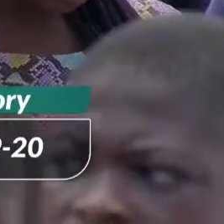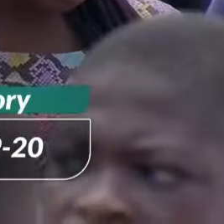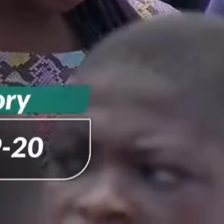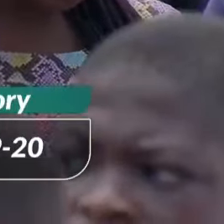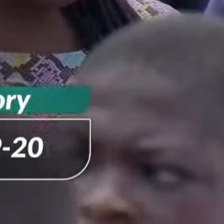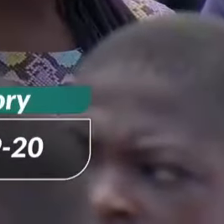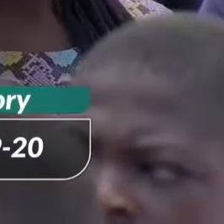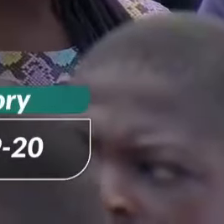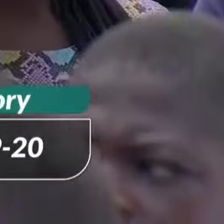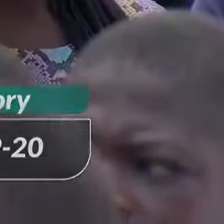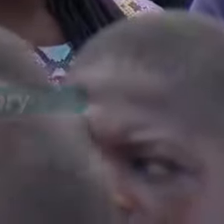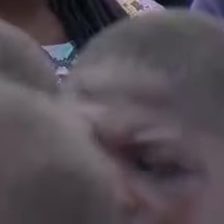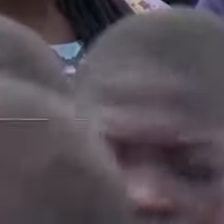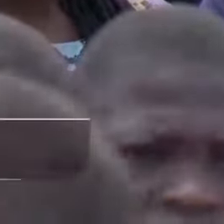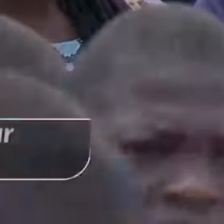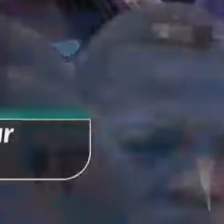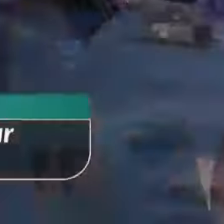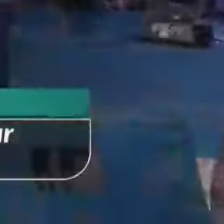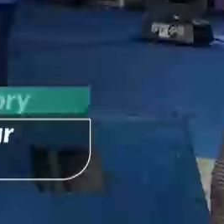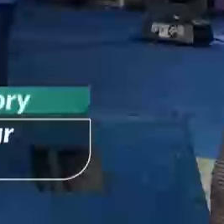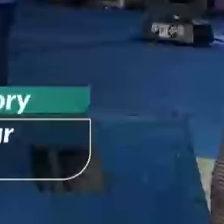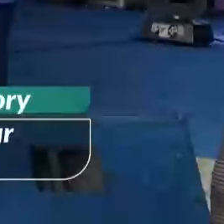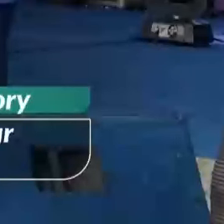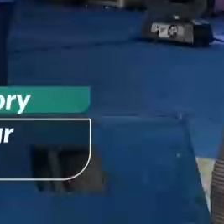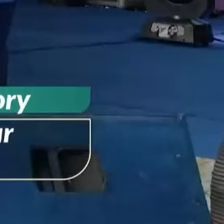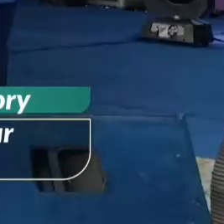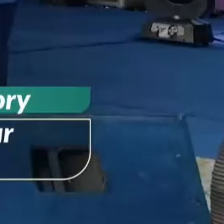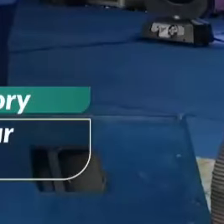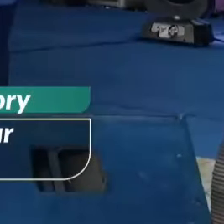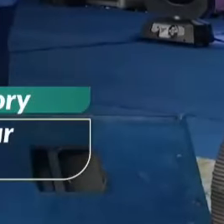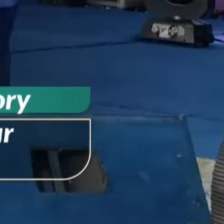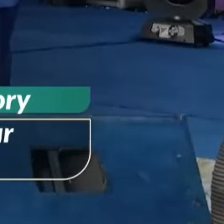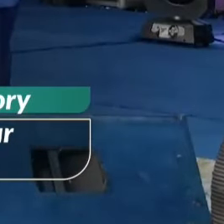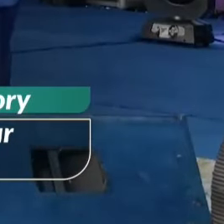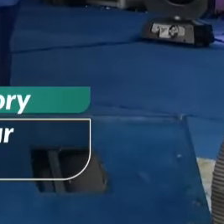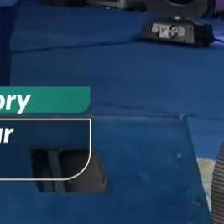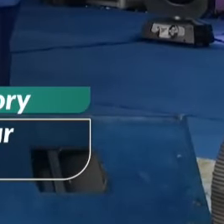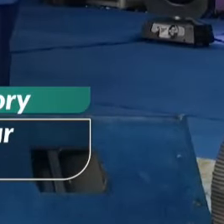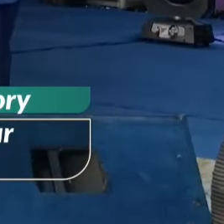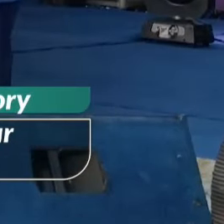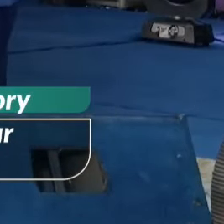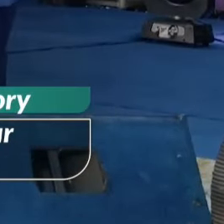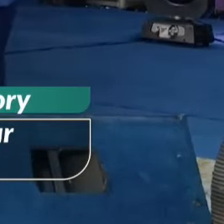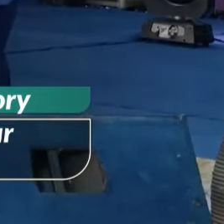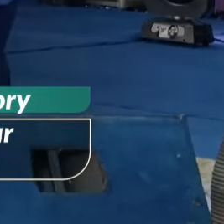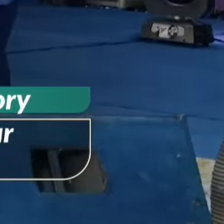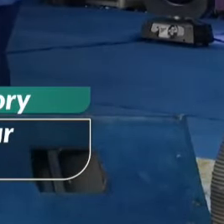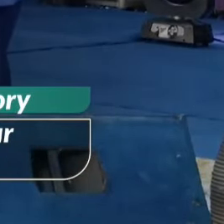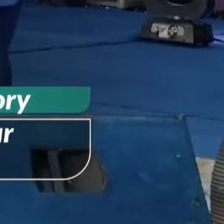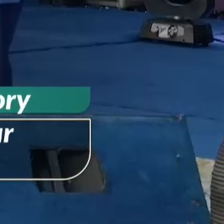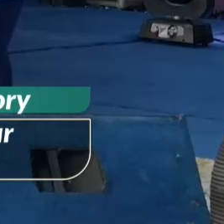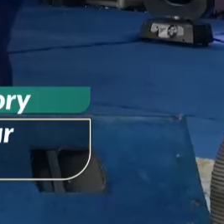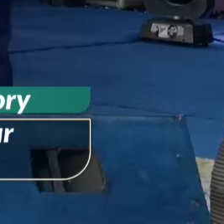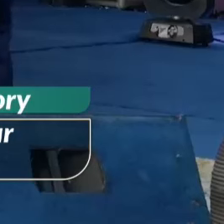are destined to dwell forever with our master. Your final home,